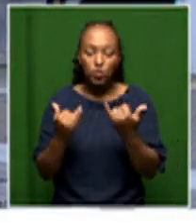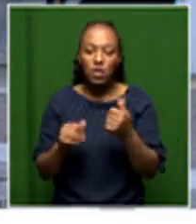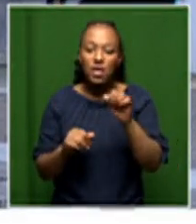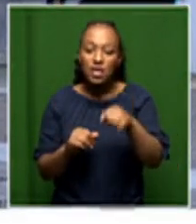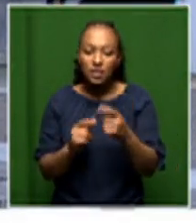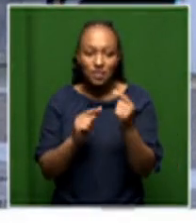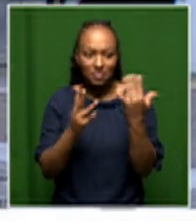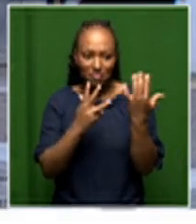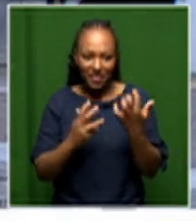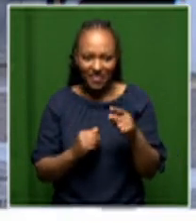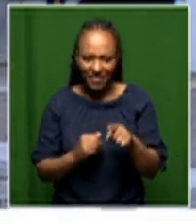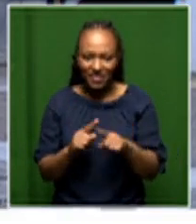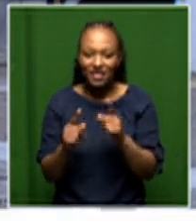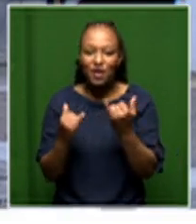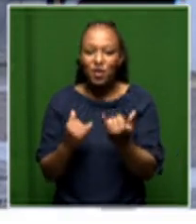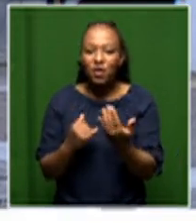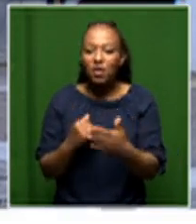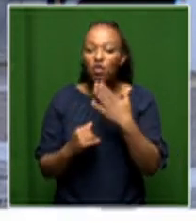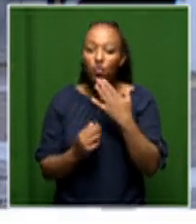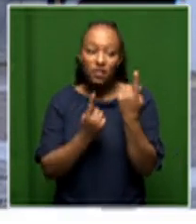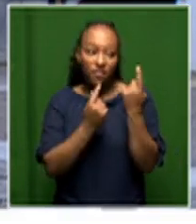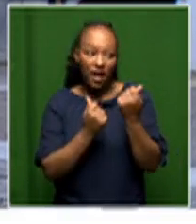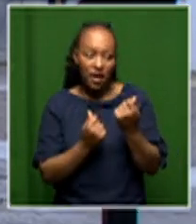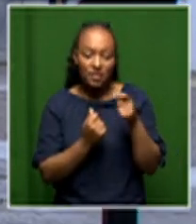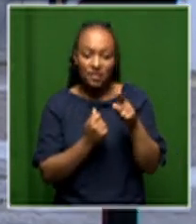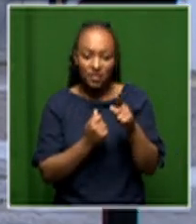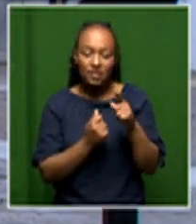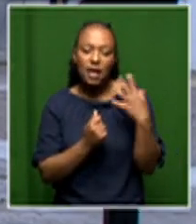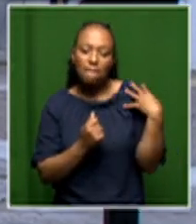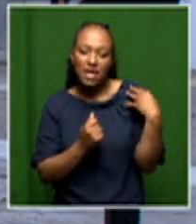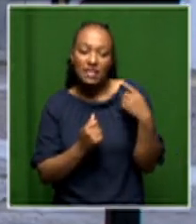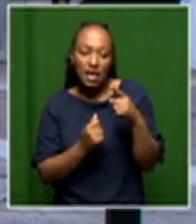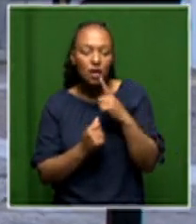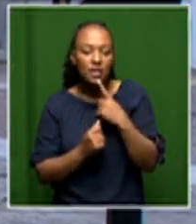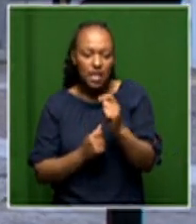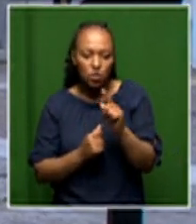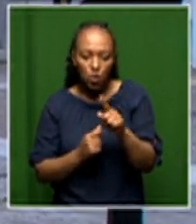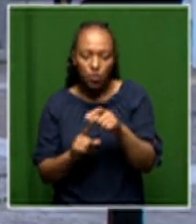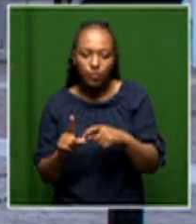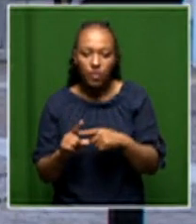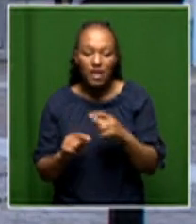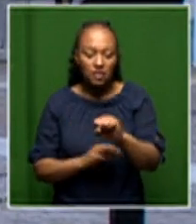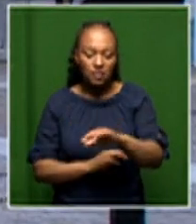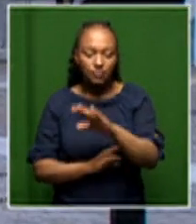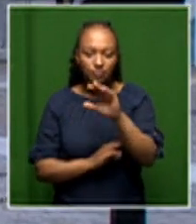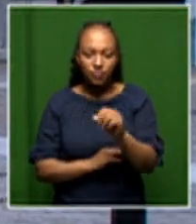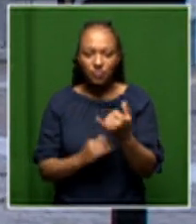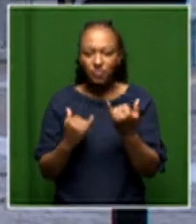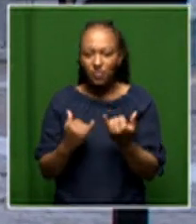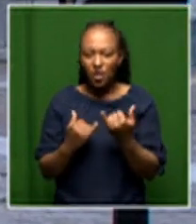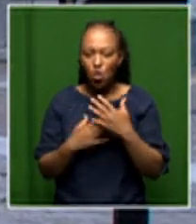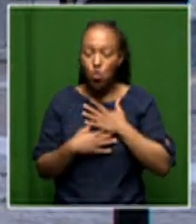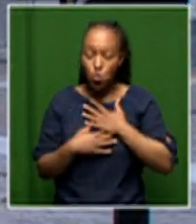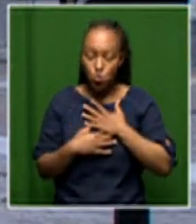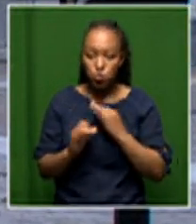of course, there's a lot of weight laying on the Finance Minister, Tito Mboweni's shoulders. South Africa is at a